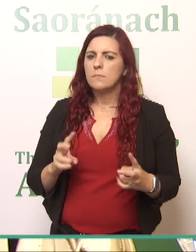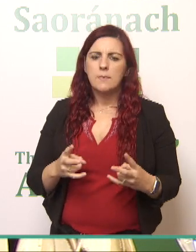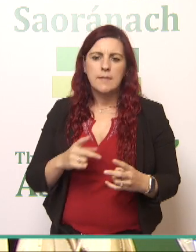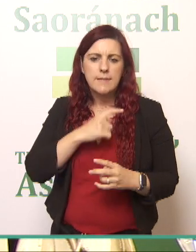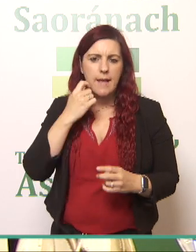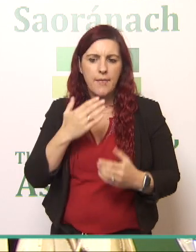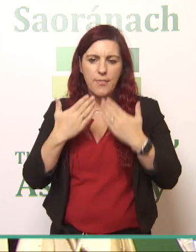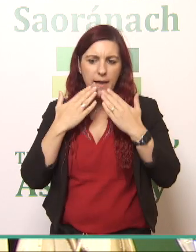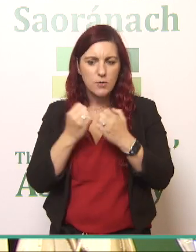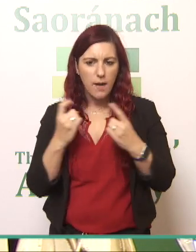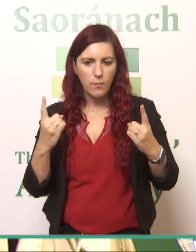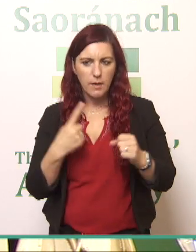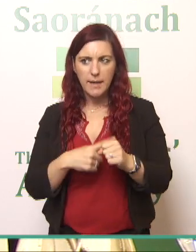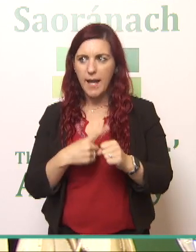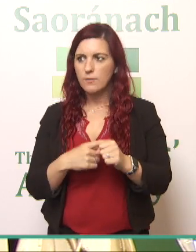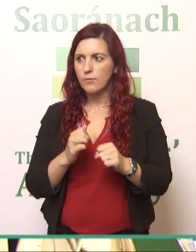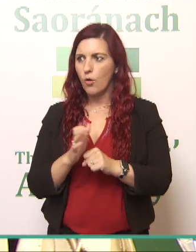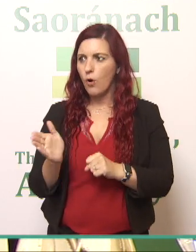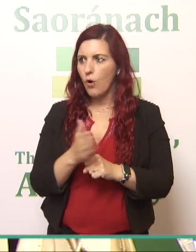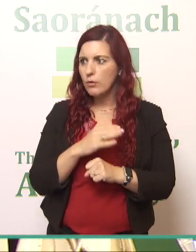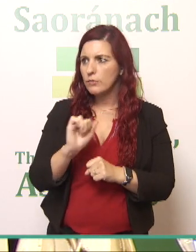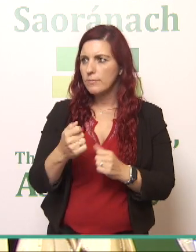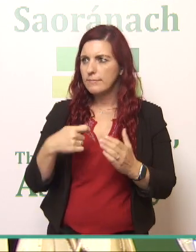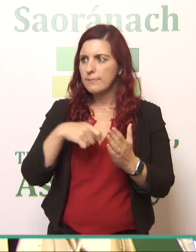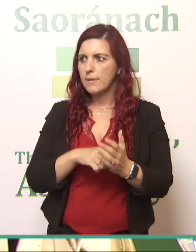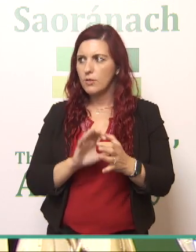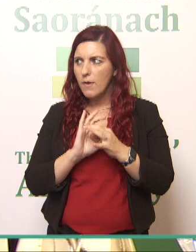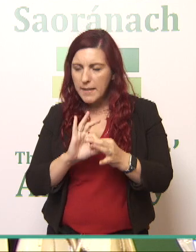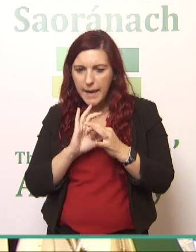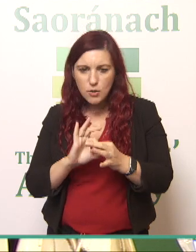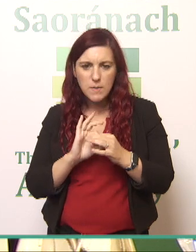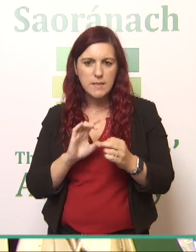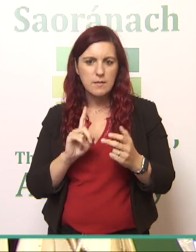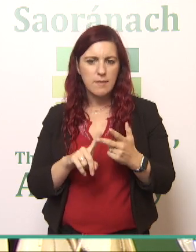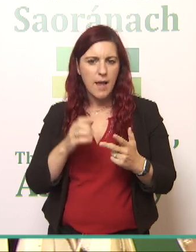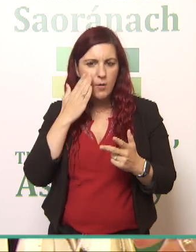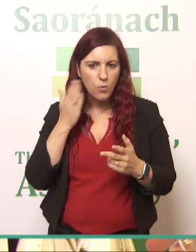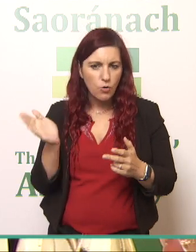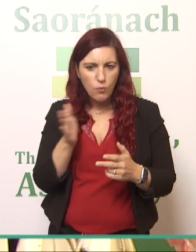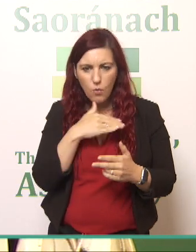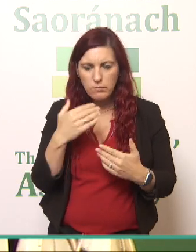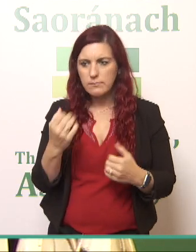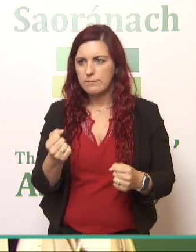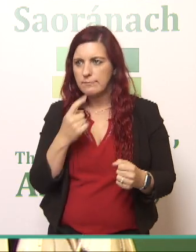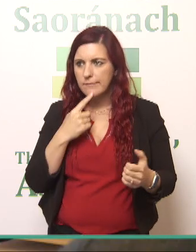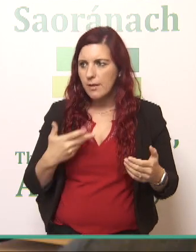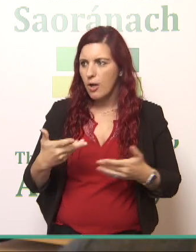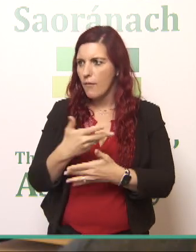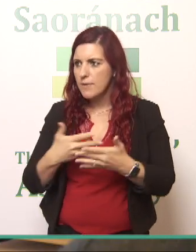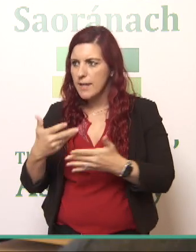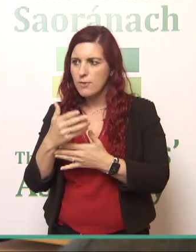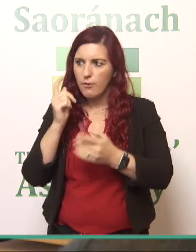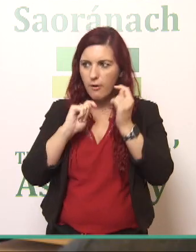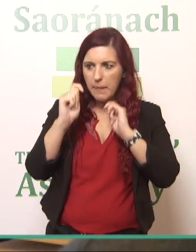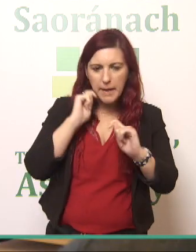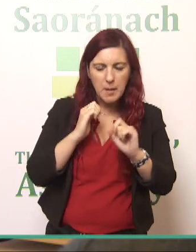to everybody again for all of your investment in this, your engagement in this. I know you're all having the conversations and you're thinking about